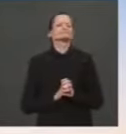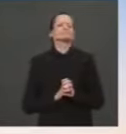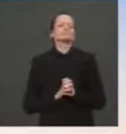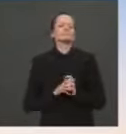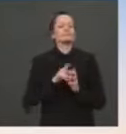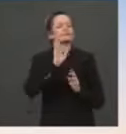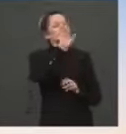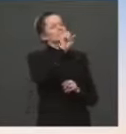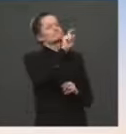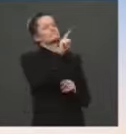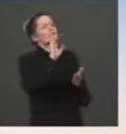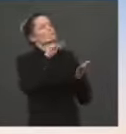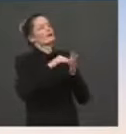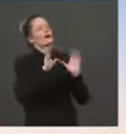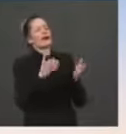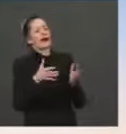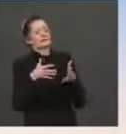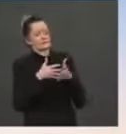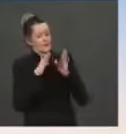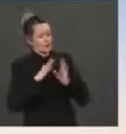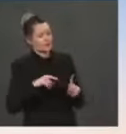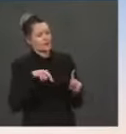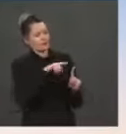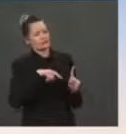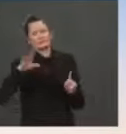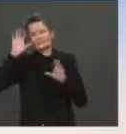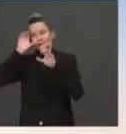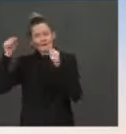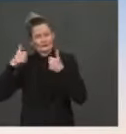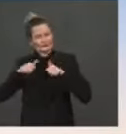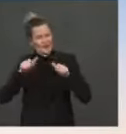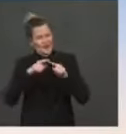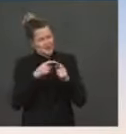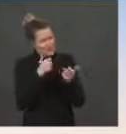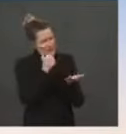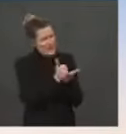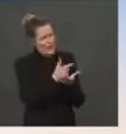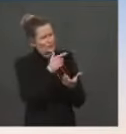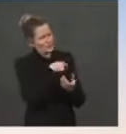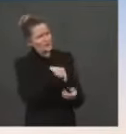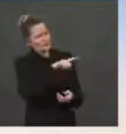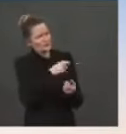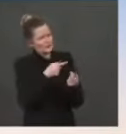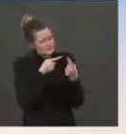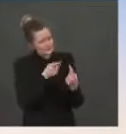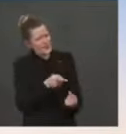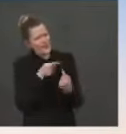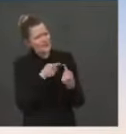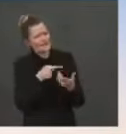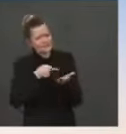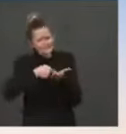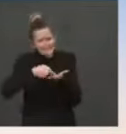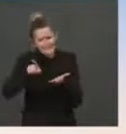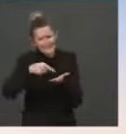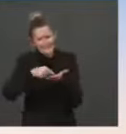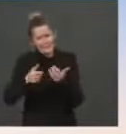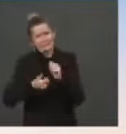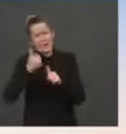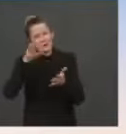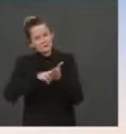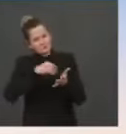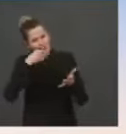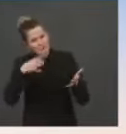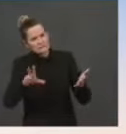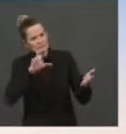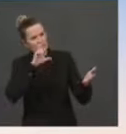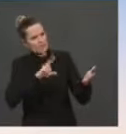that he's trying to help, who are struggling this week to cover the cost of the most expensive Thanksgiving ever, that the president is going to take a few